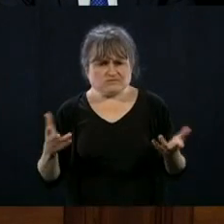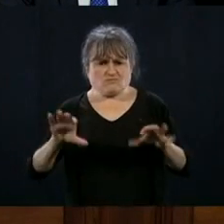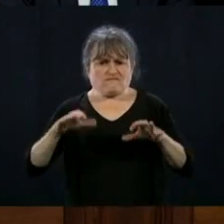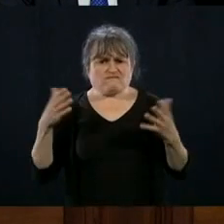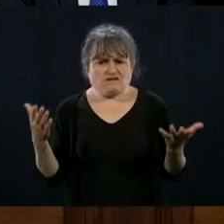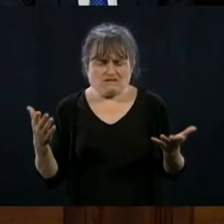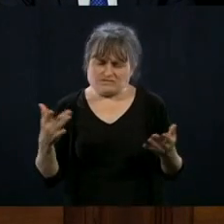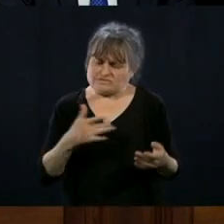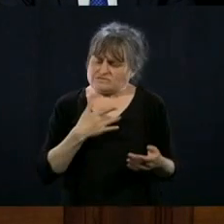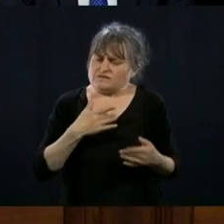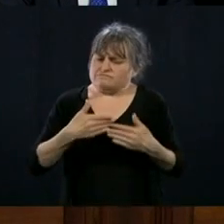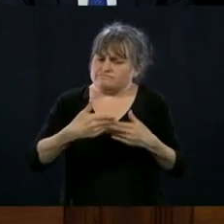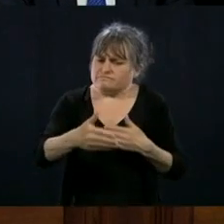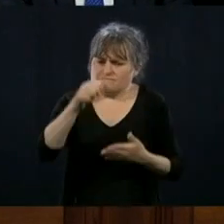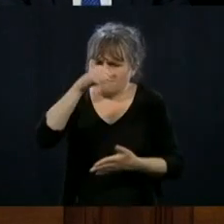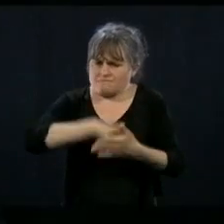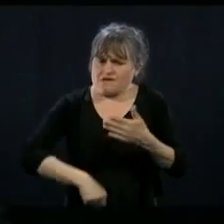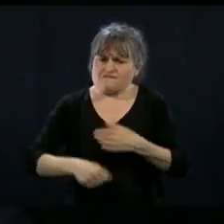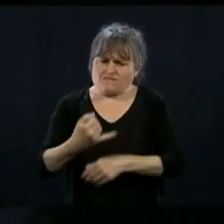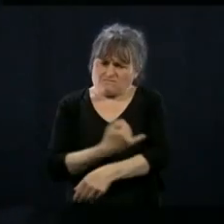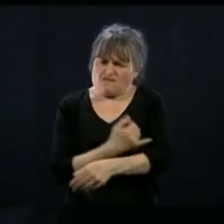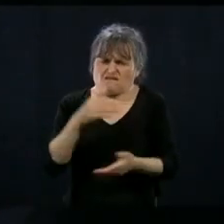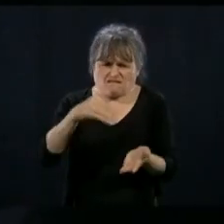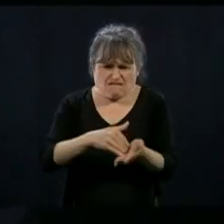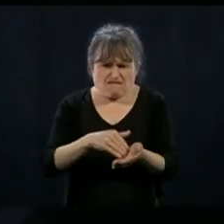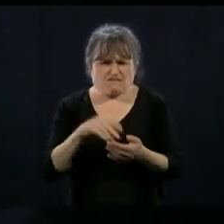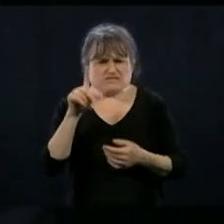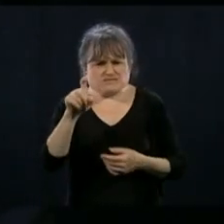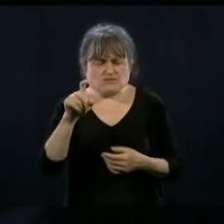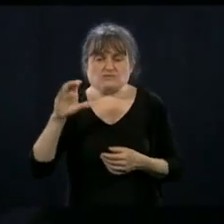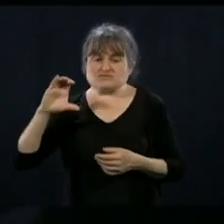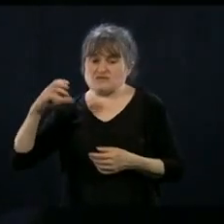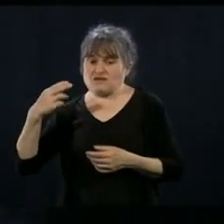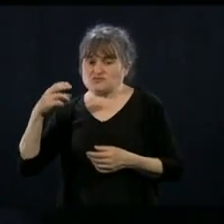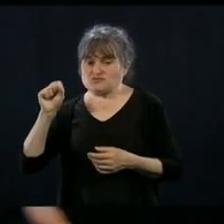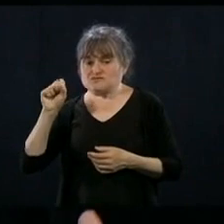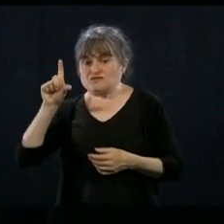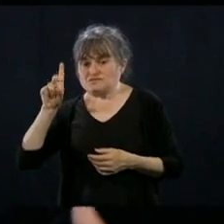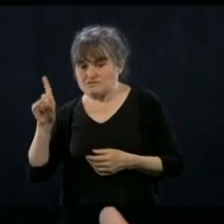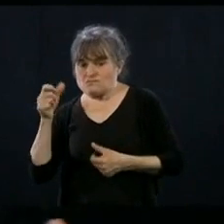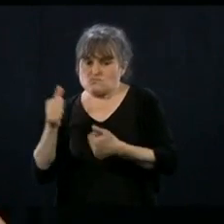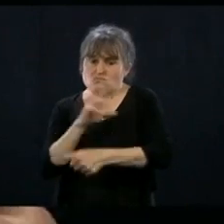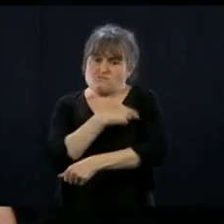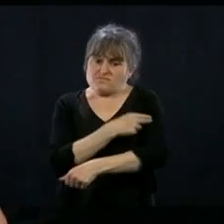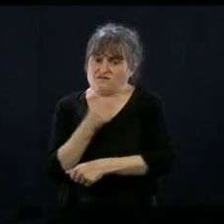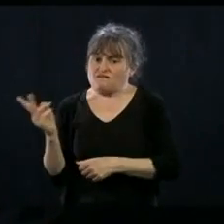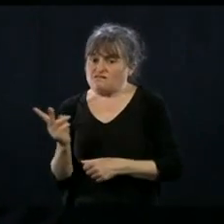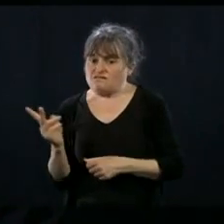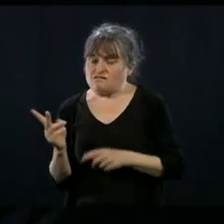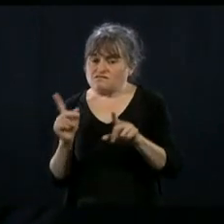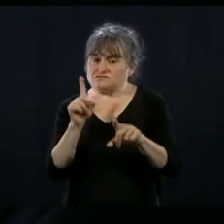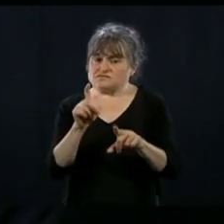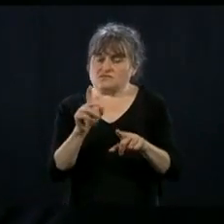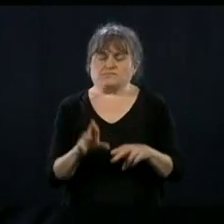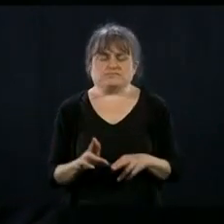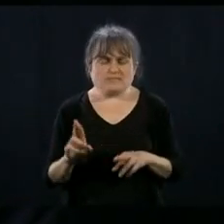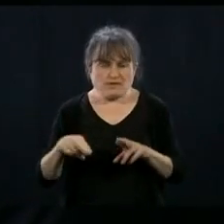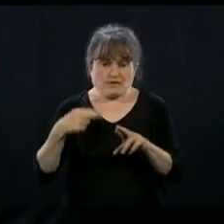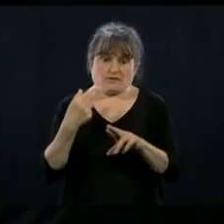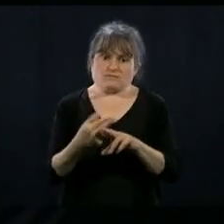of staff in hospitals and CHSLDs? Well, of course, as I was saying earlier on, the fact that we